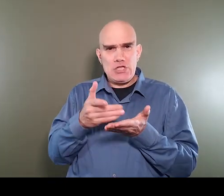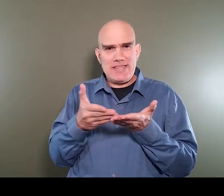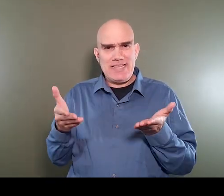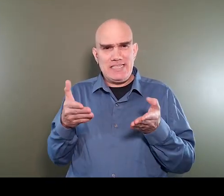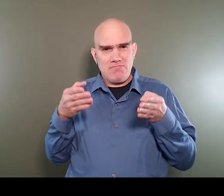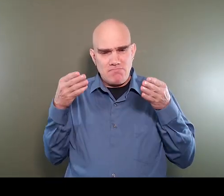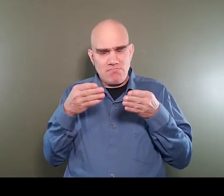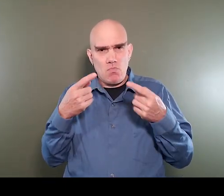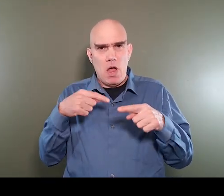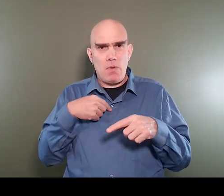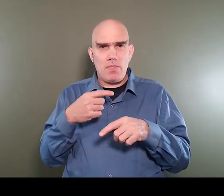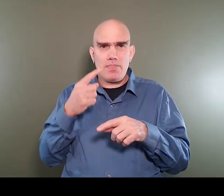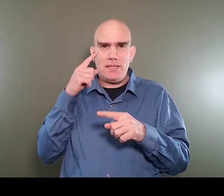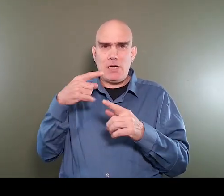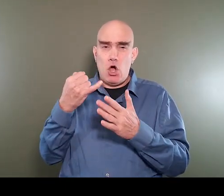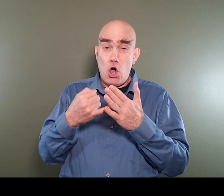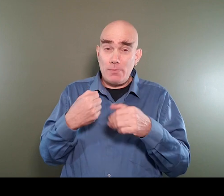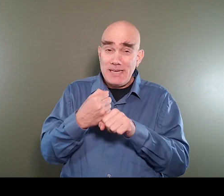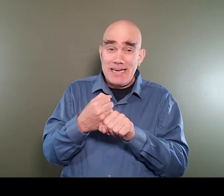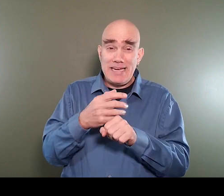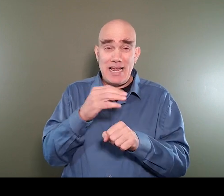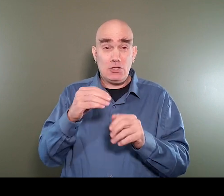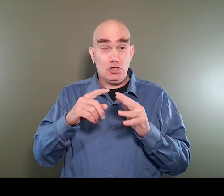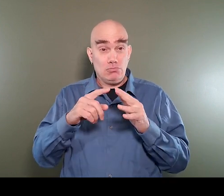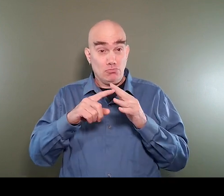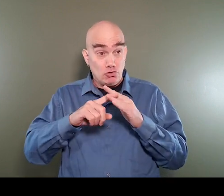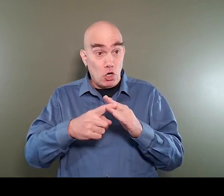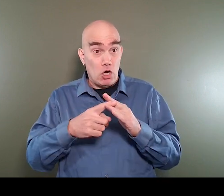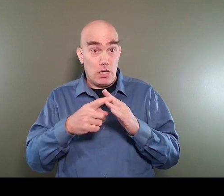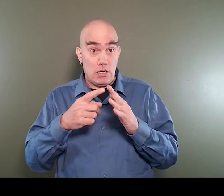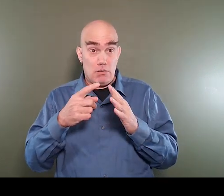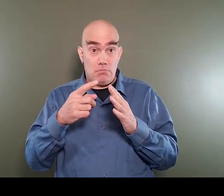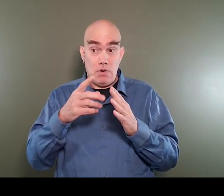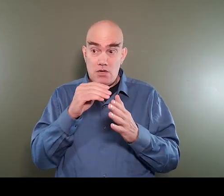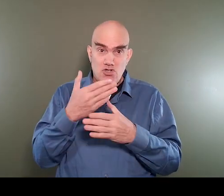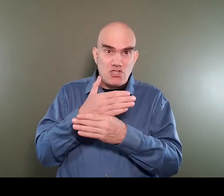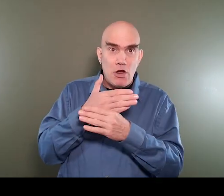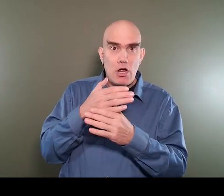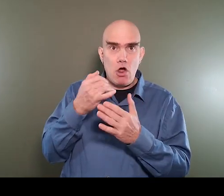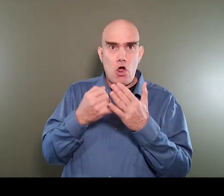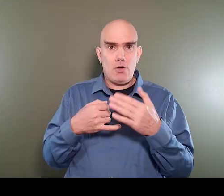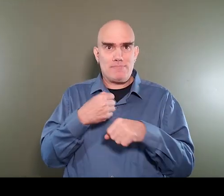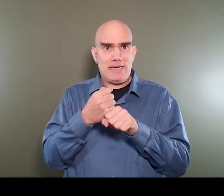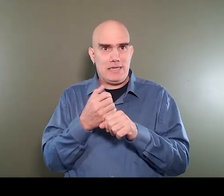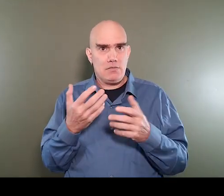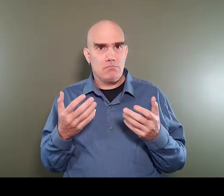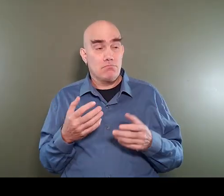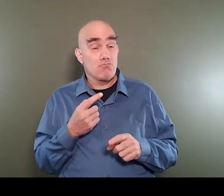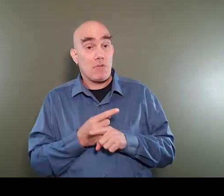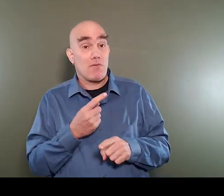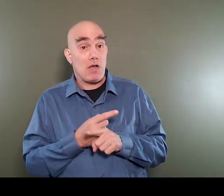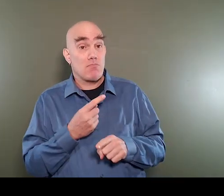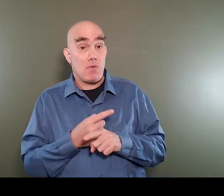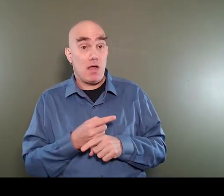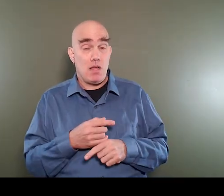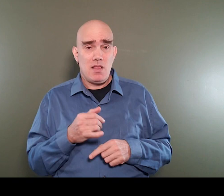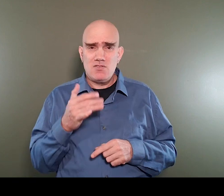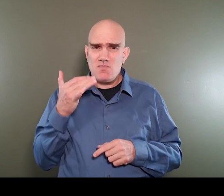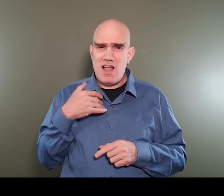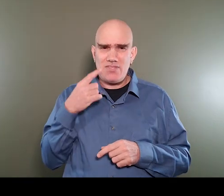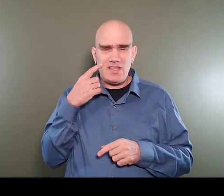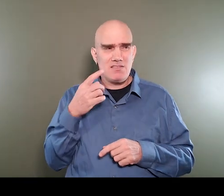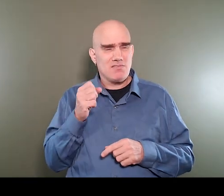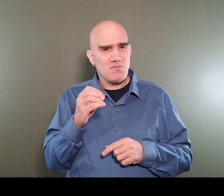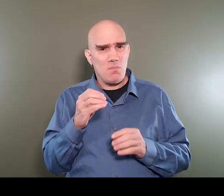to center those things as we think about art making and sharing art making? Right.